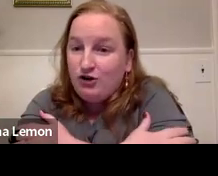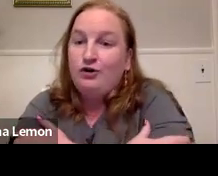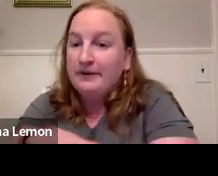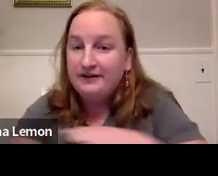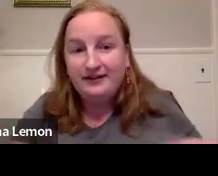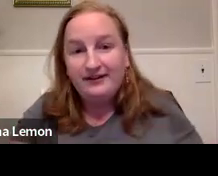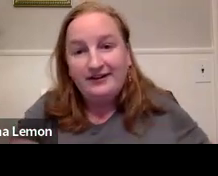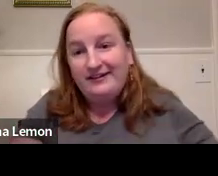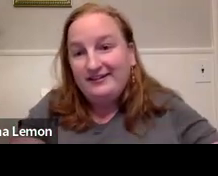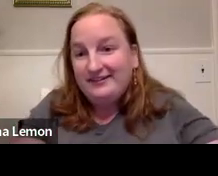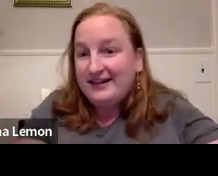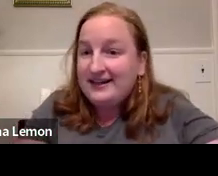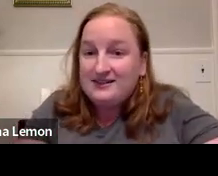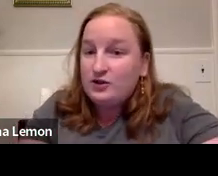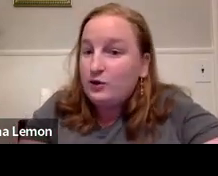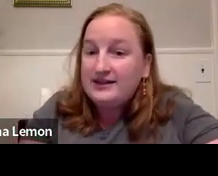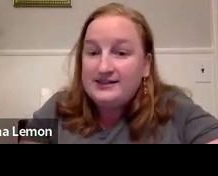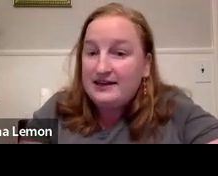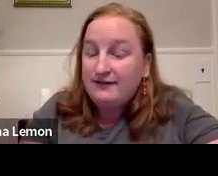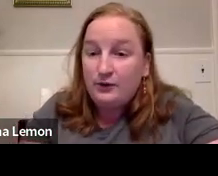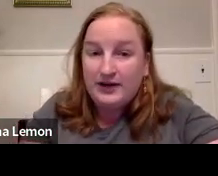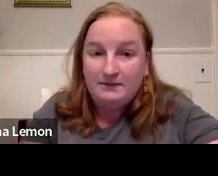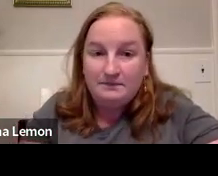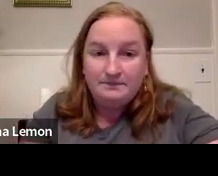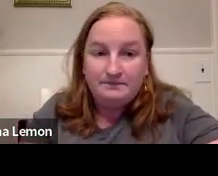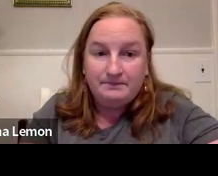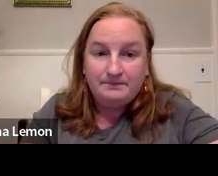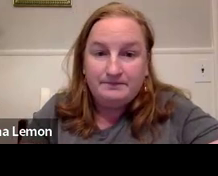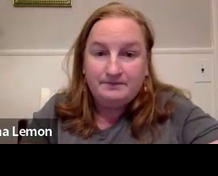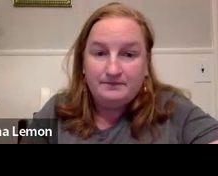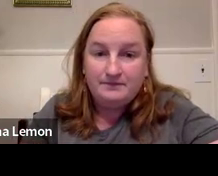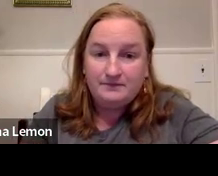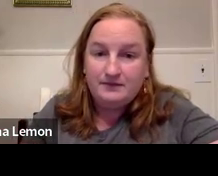one in each arm. And that is totally safe and okay.